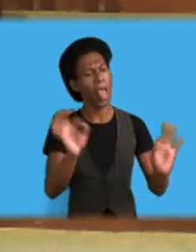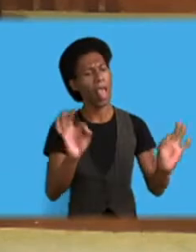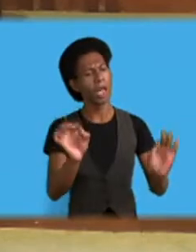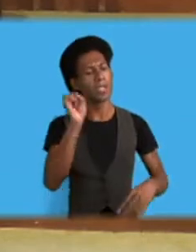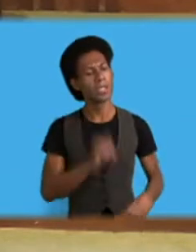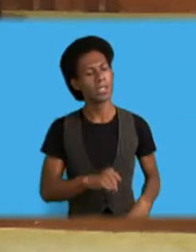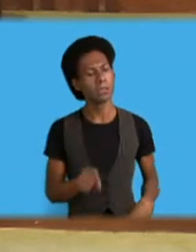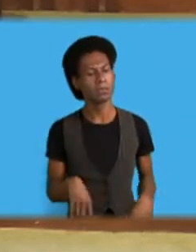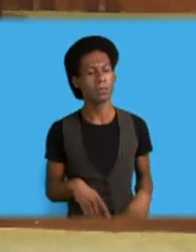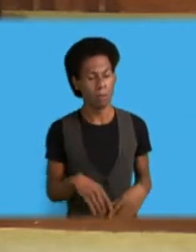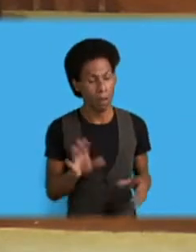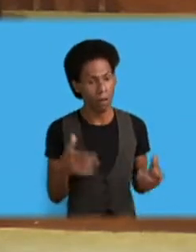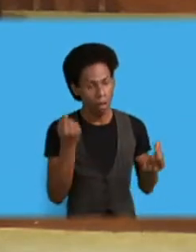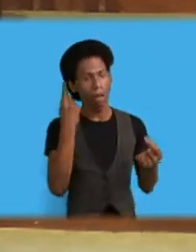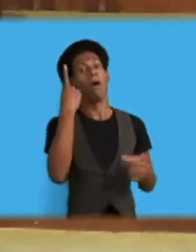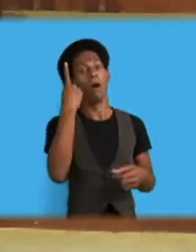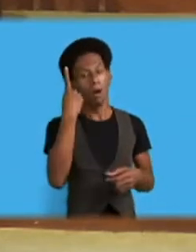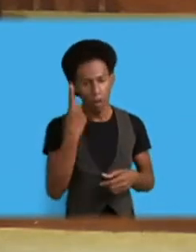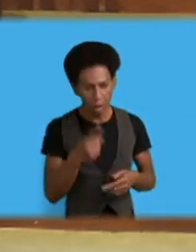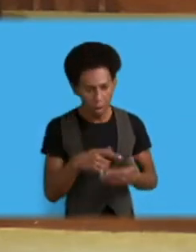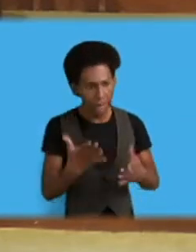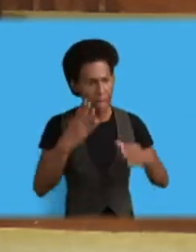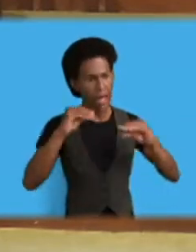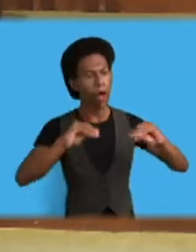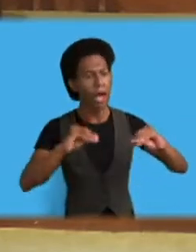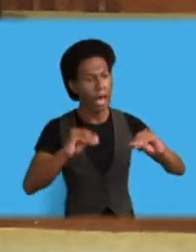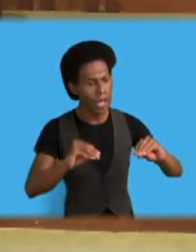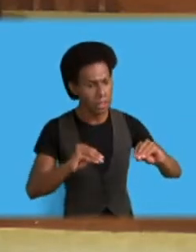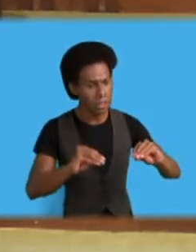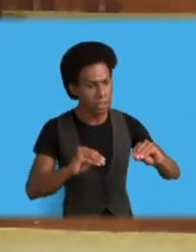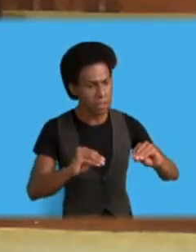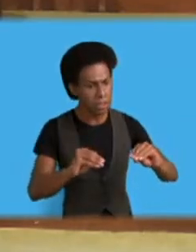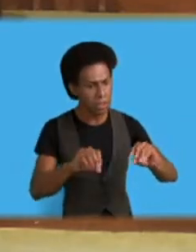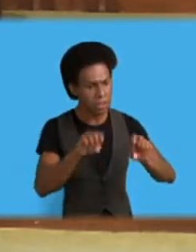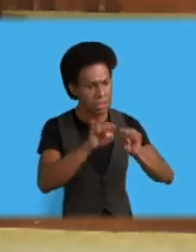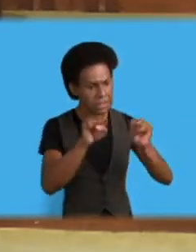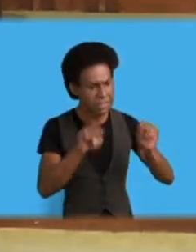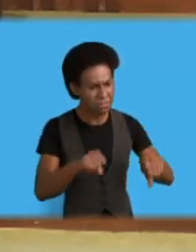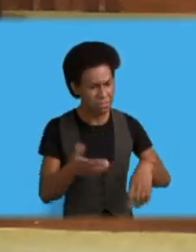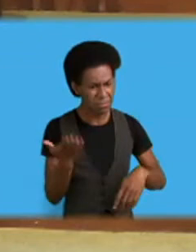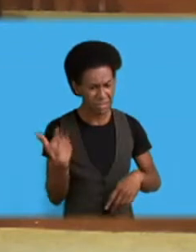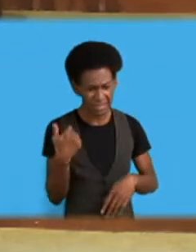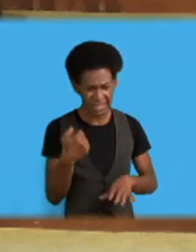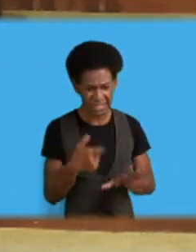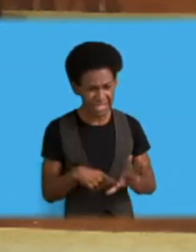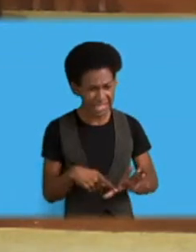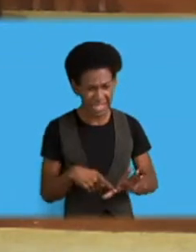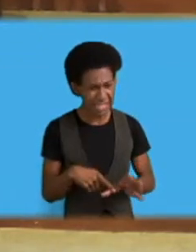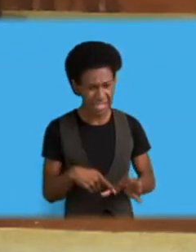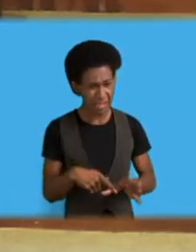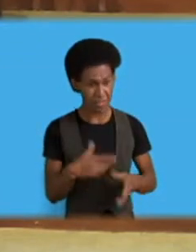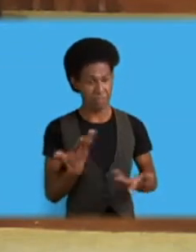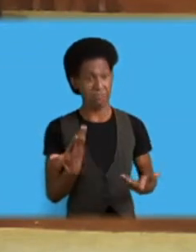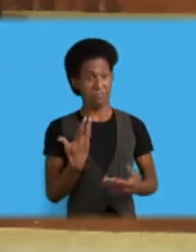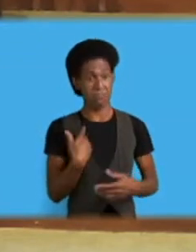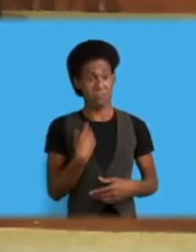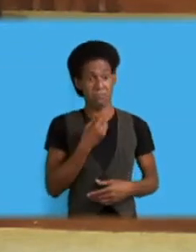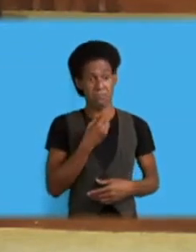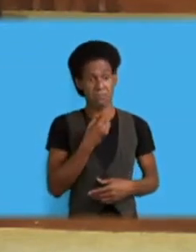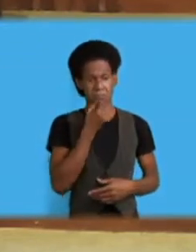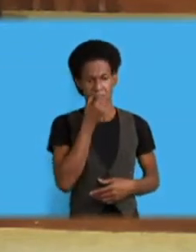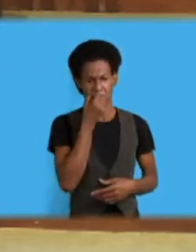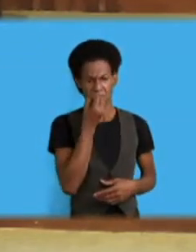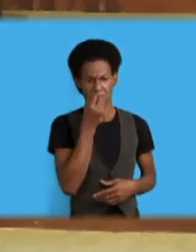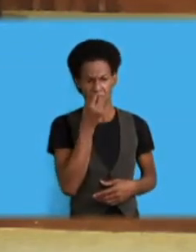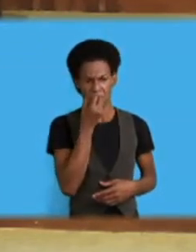gone in the education system for the last 5 or 6 years. And that is what I'm saying, Honorable Deputy Speaker, that it is